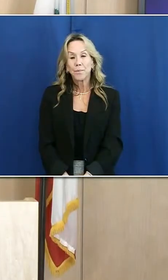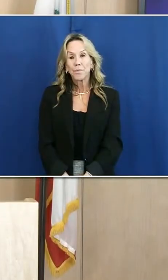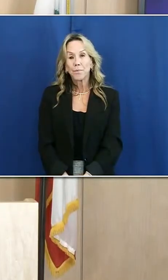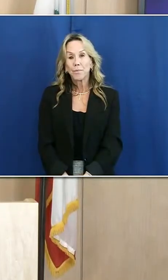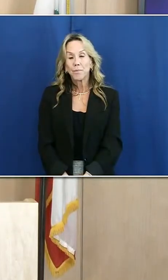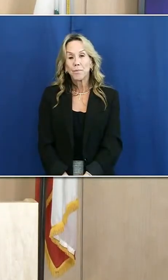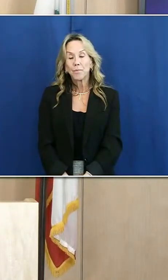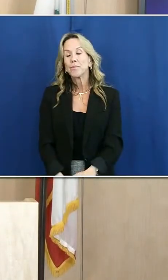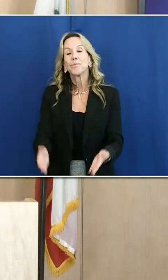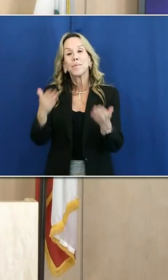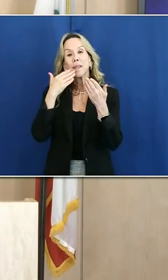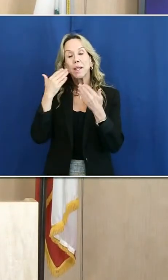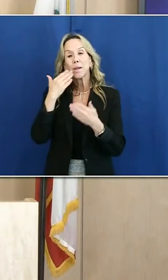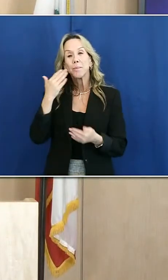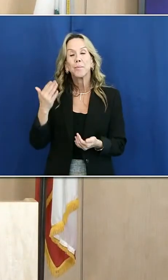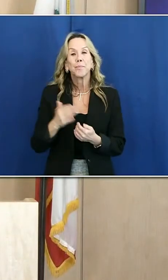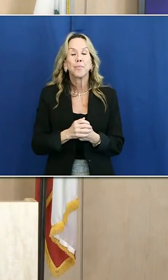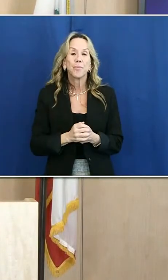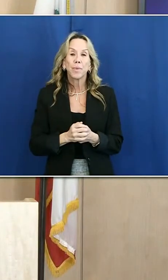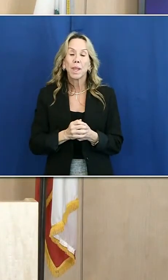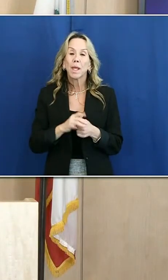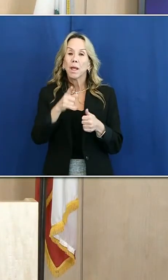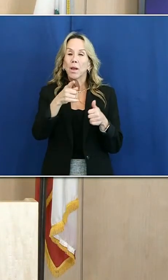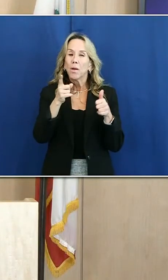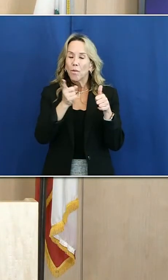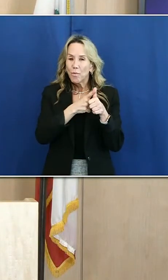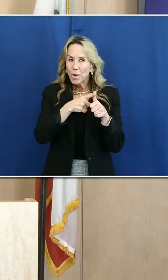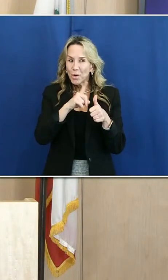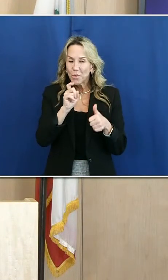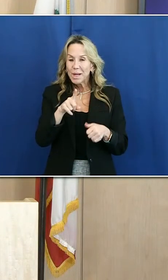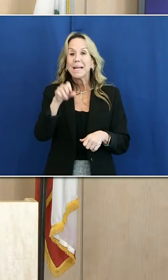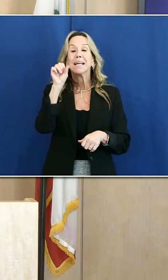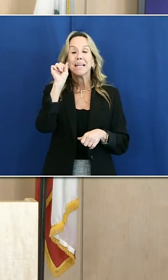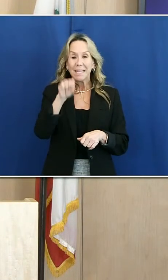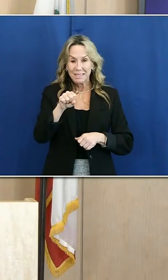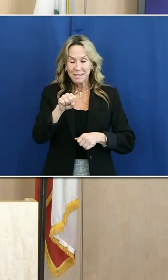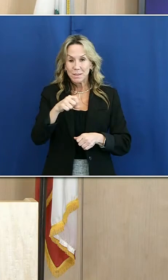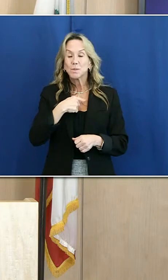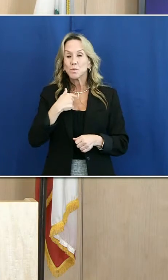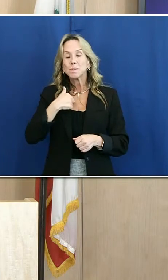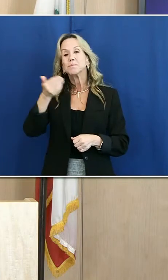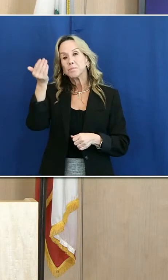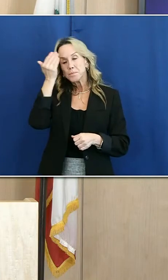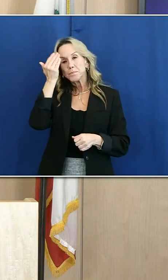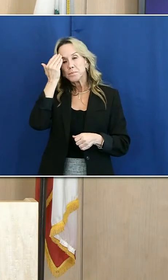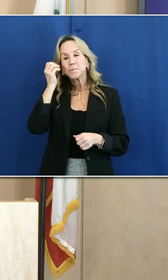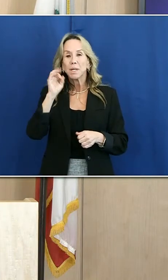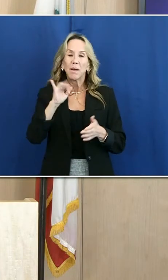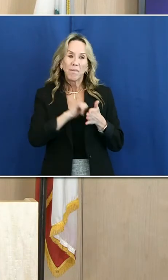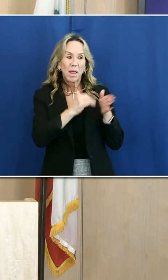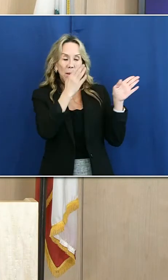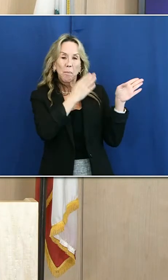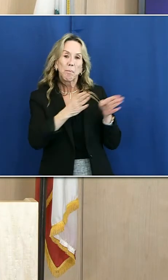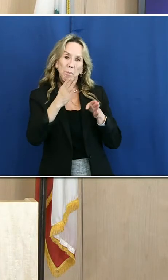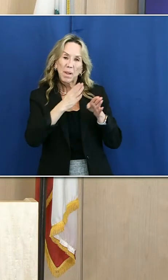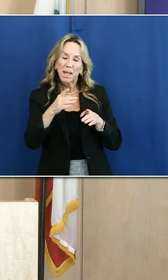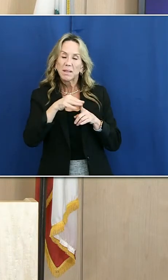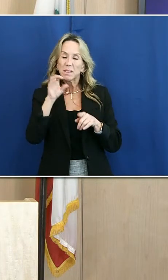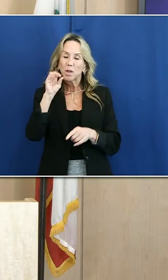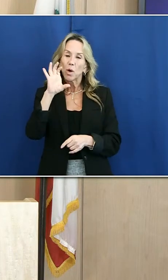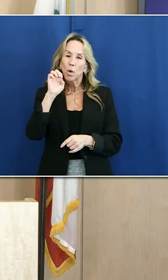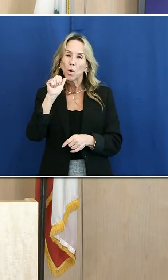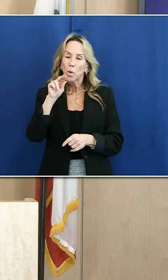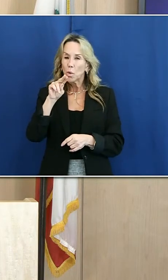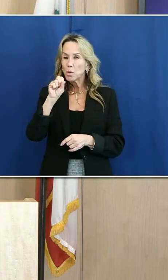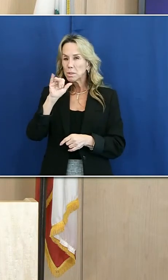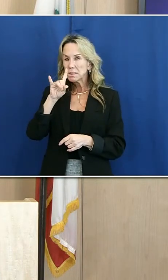Again, thank you, Dr. Wooten. First to the question, yes, we have become aware of Saturate and the planned activity in Oceanside.